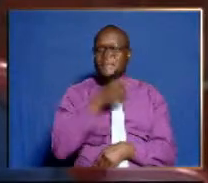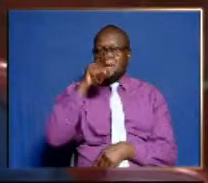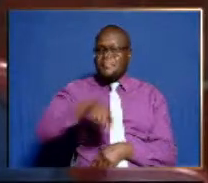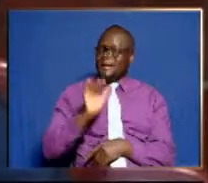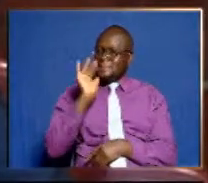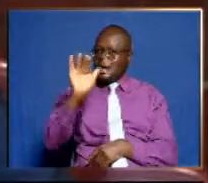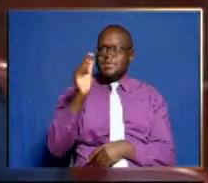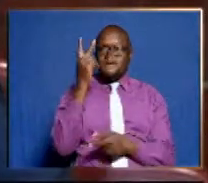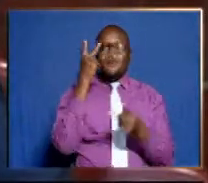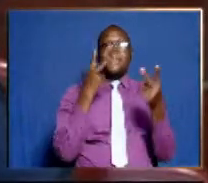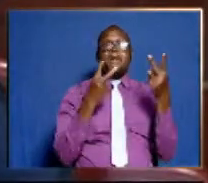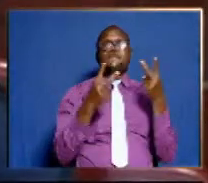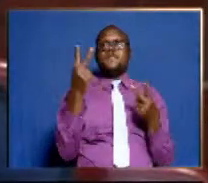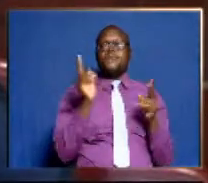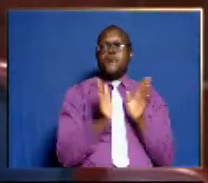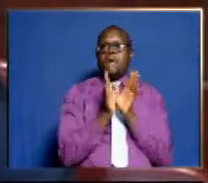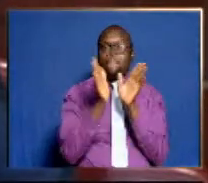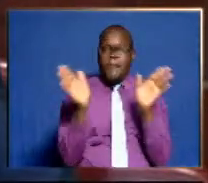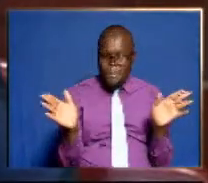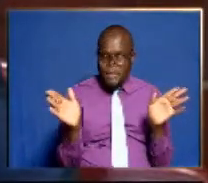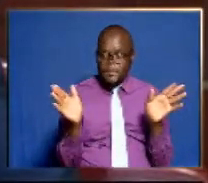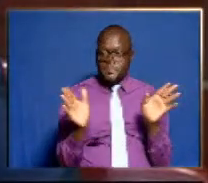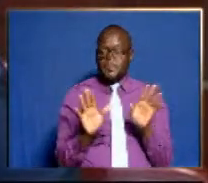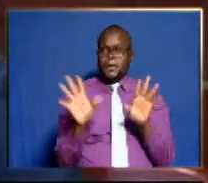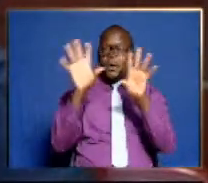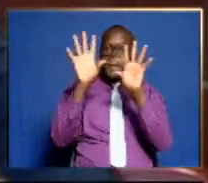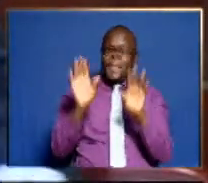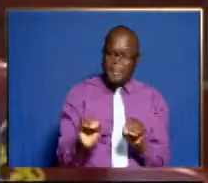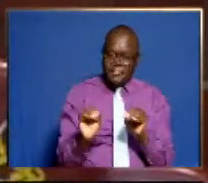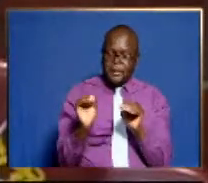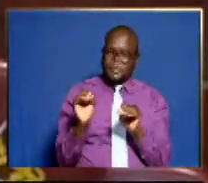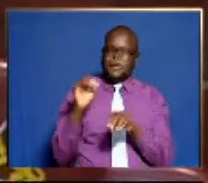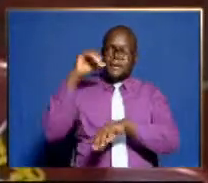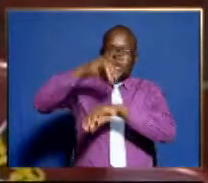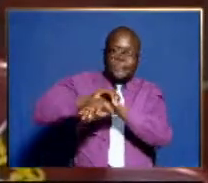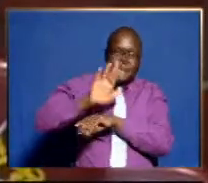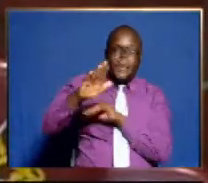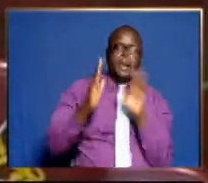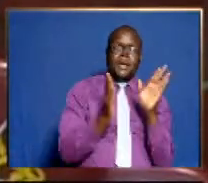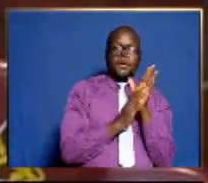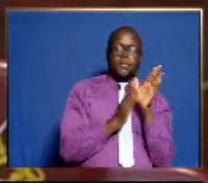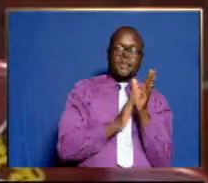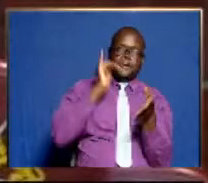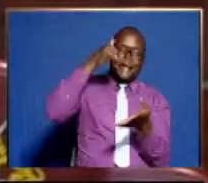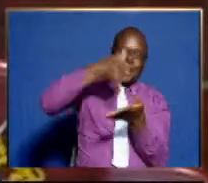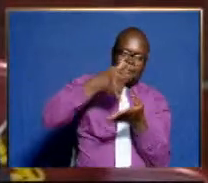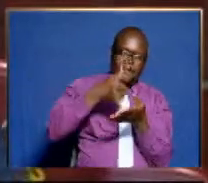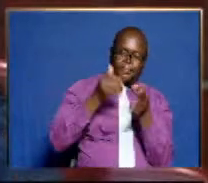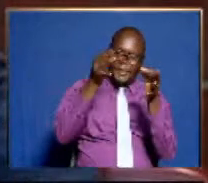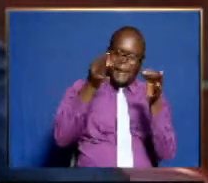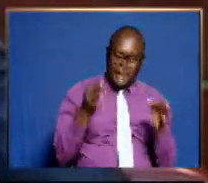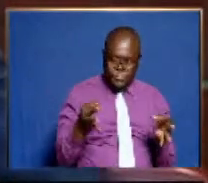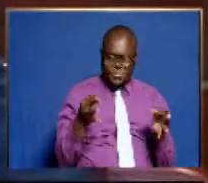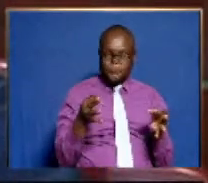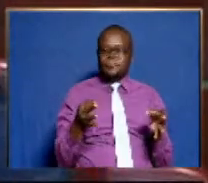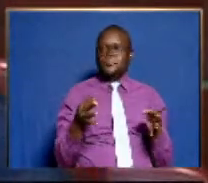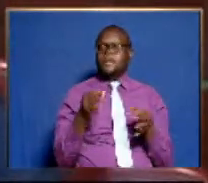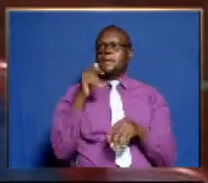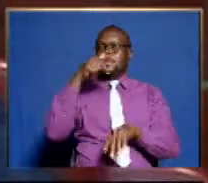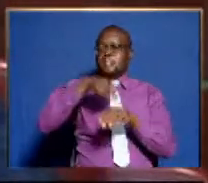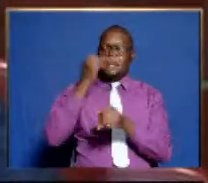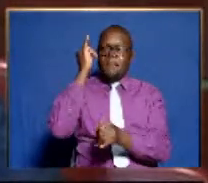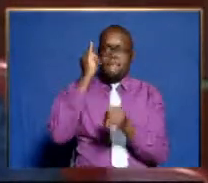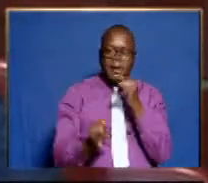the views of the public on the budget and take their recommendations into account, Honorable Speaker, when finalizing